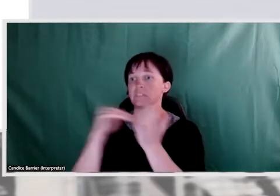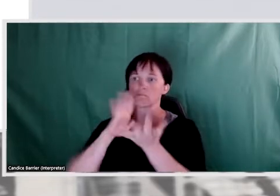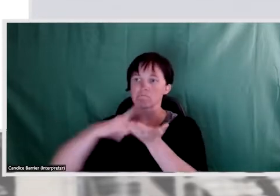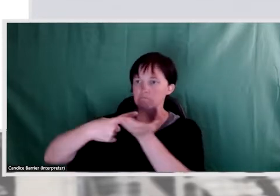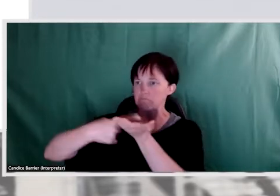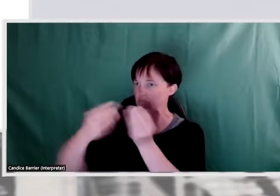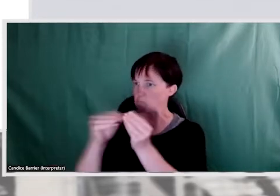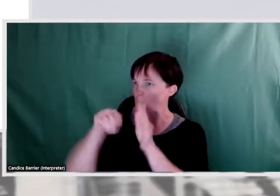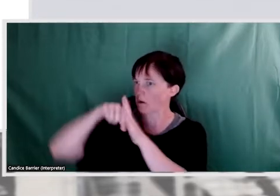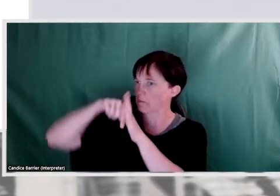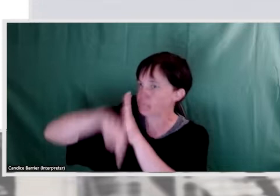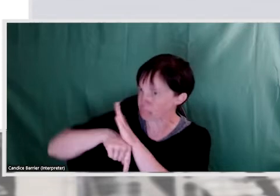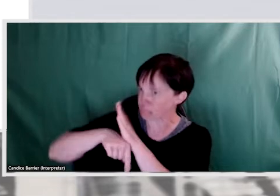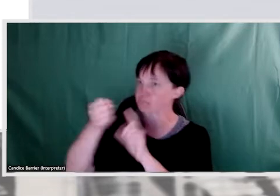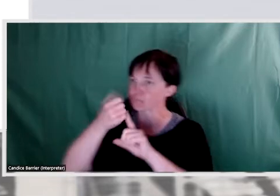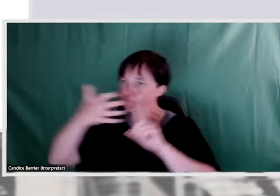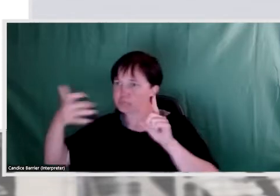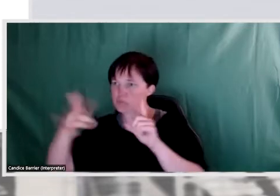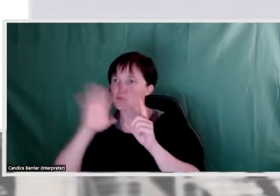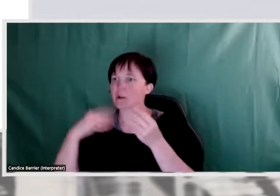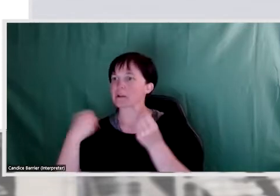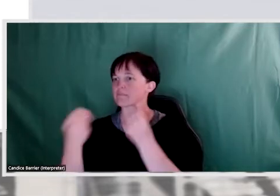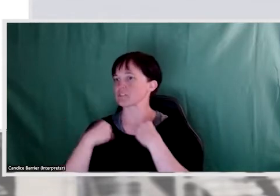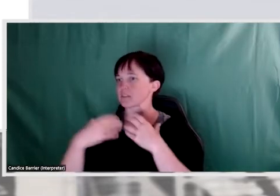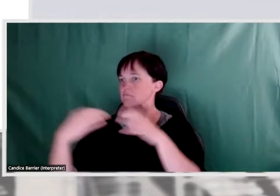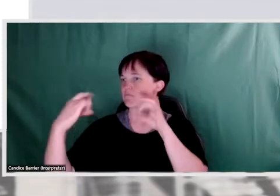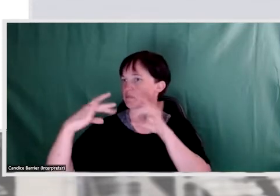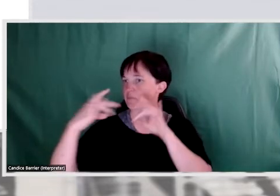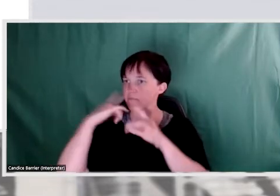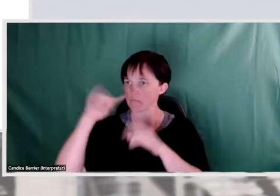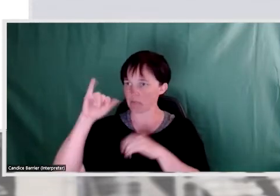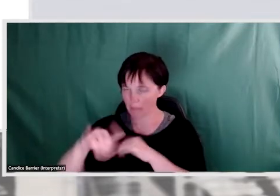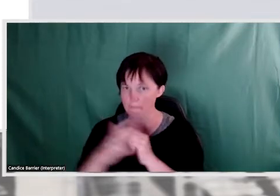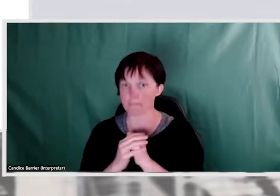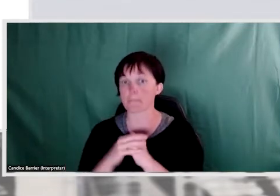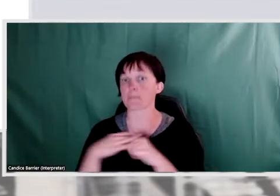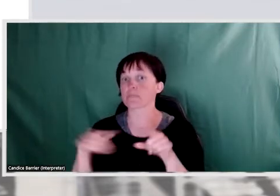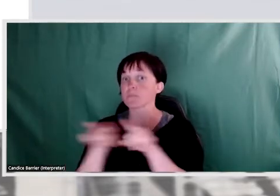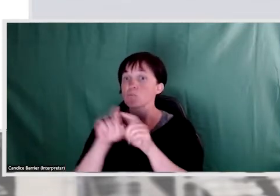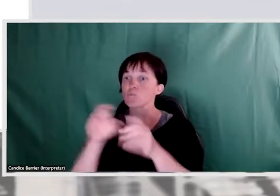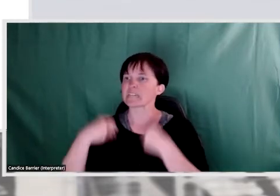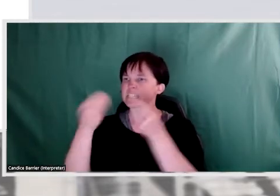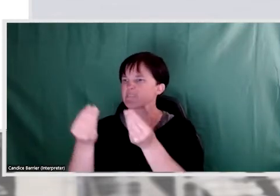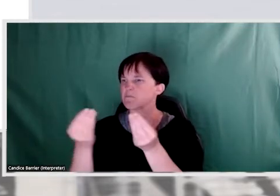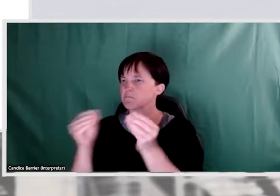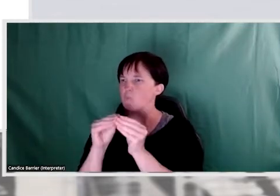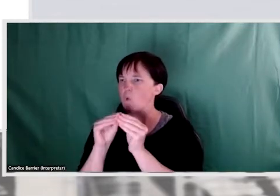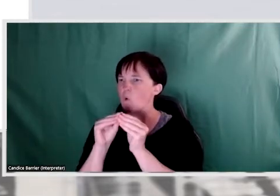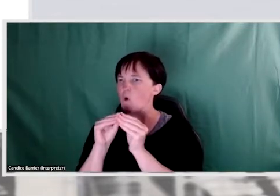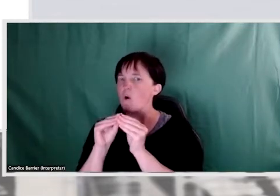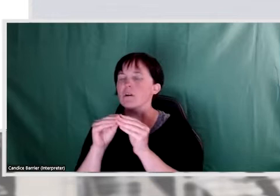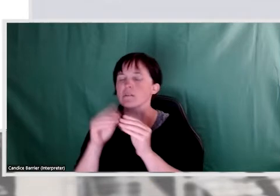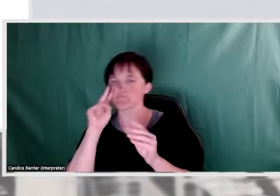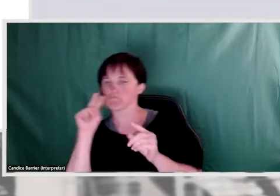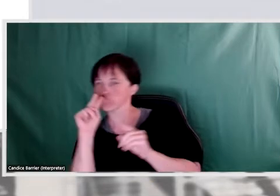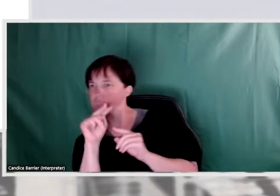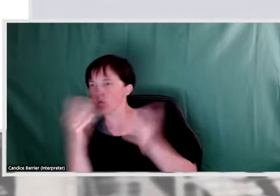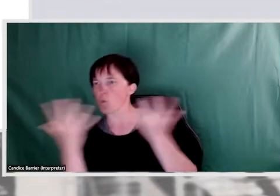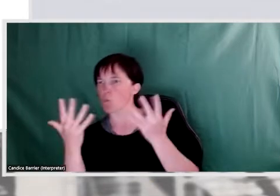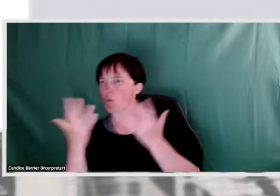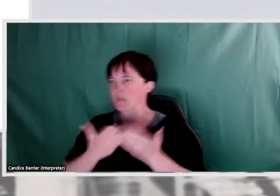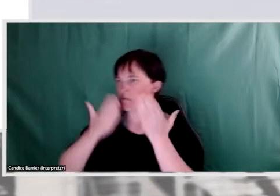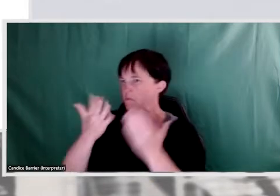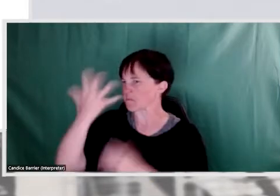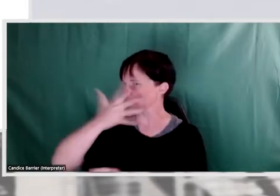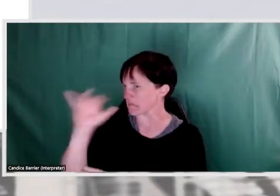little bit more with the survey, and you'll have a chance to give feedback on that. But we also want to give you just kind of a preview of what the proposal process looks